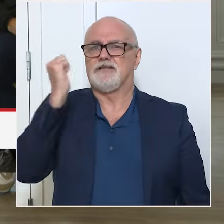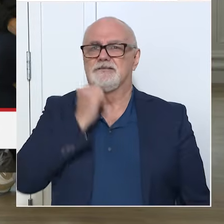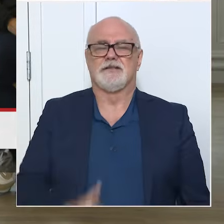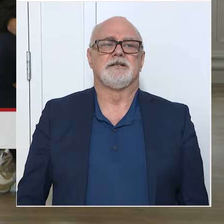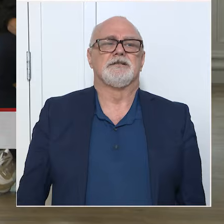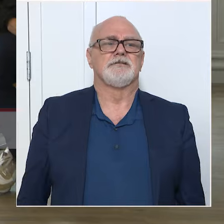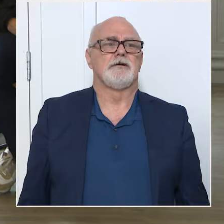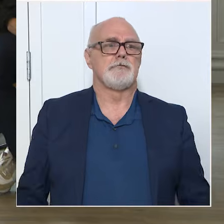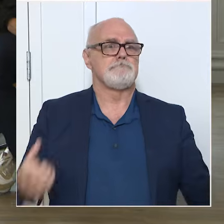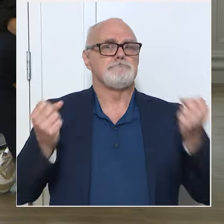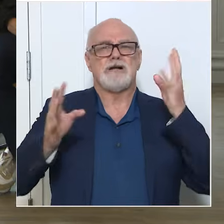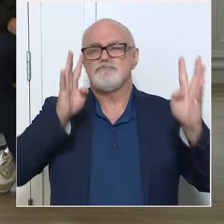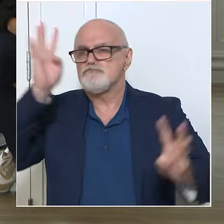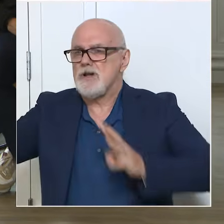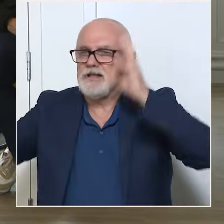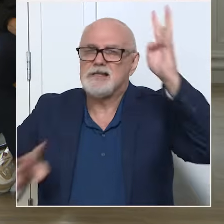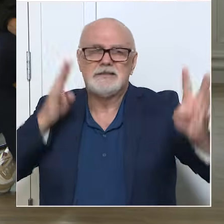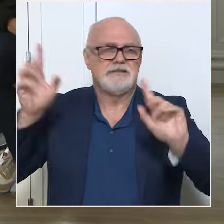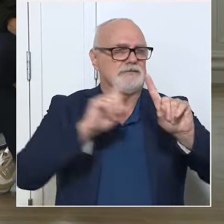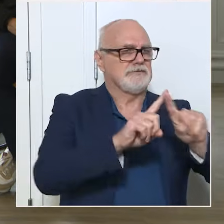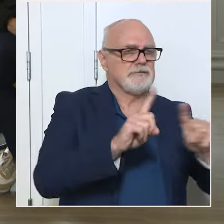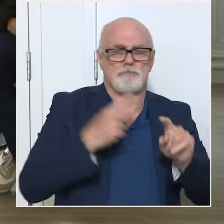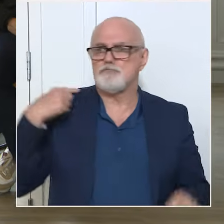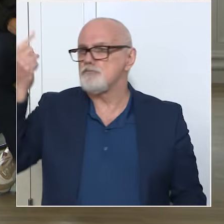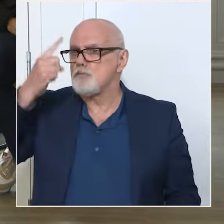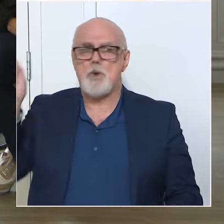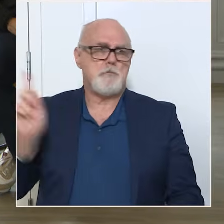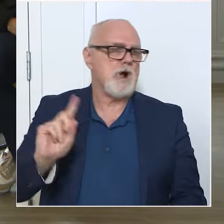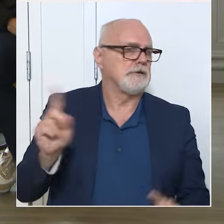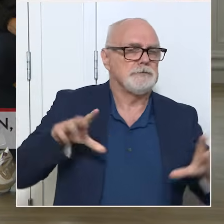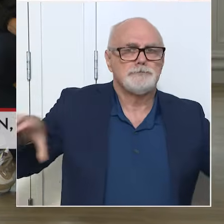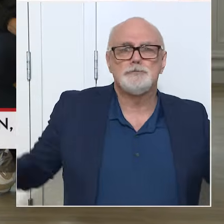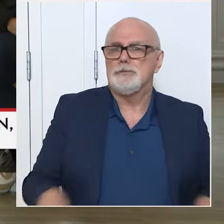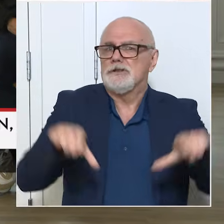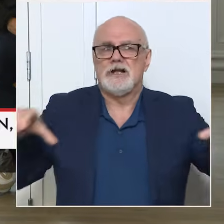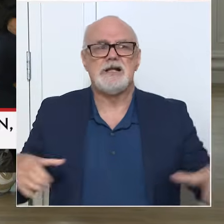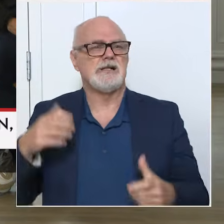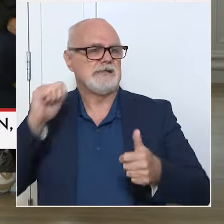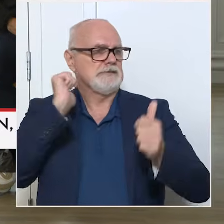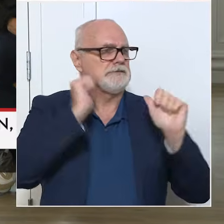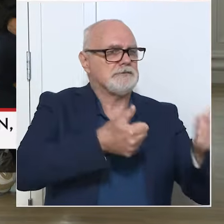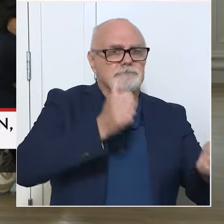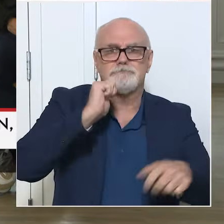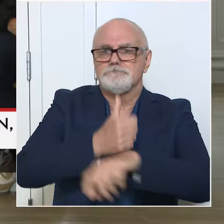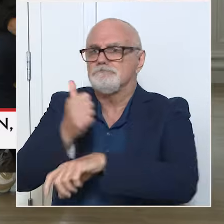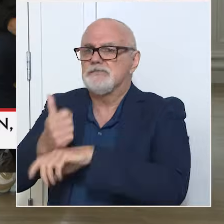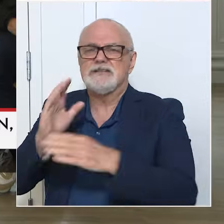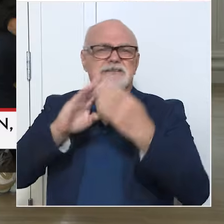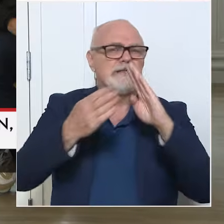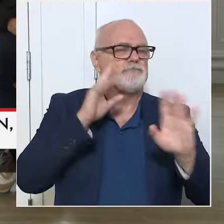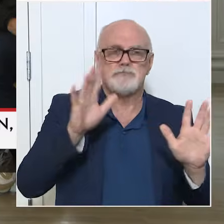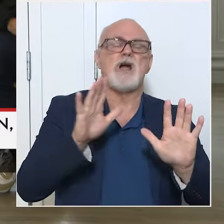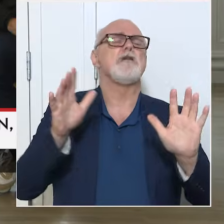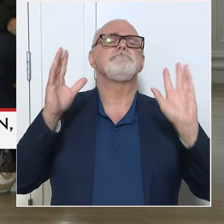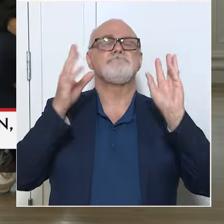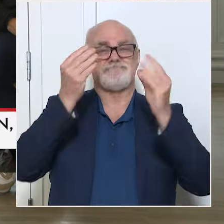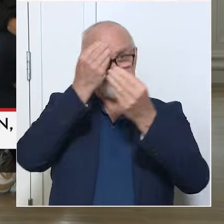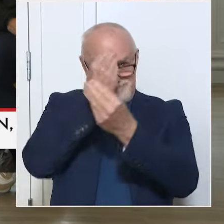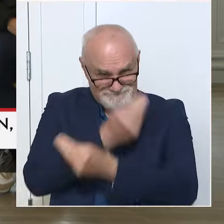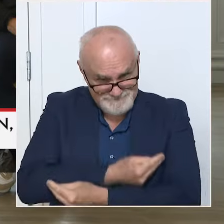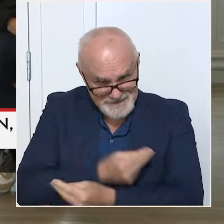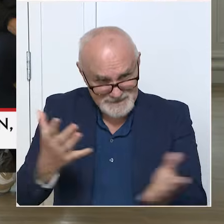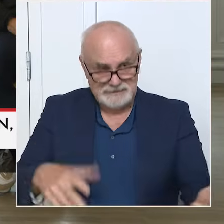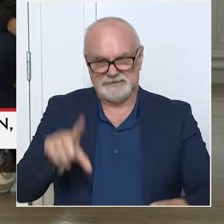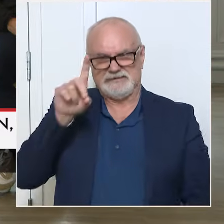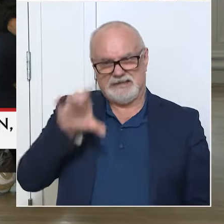entrepreneurs considering where to go, I will say this. DC is more than just a capital, it's a community.